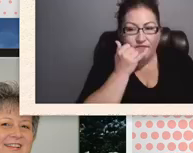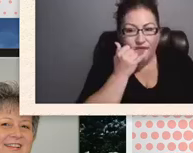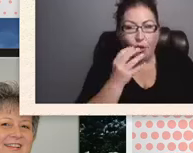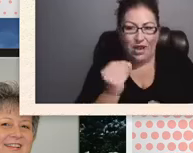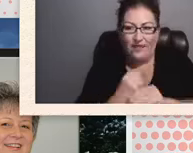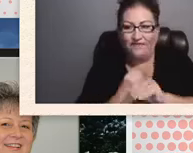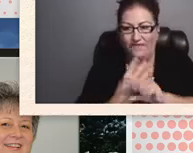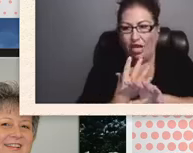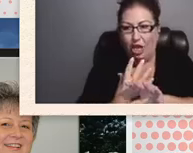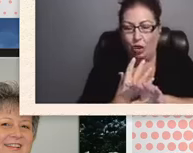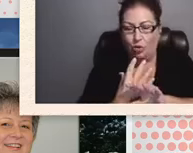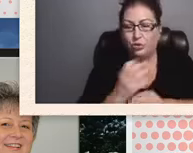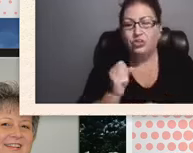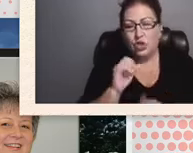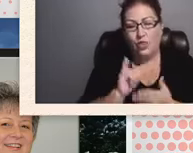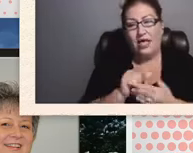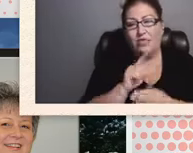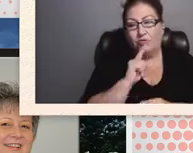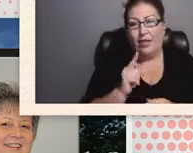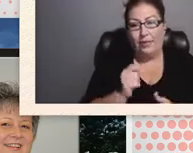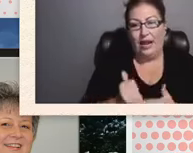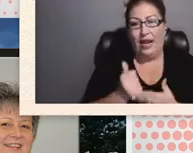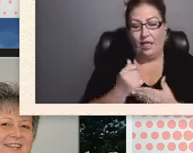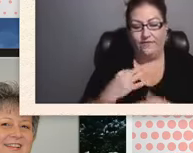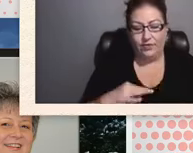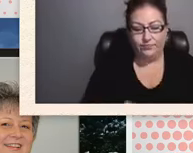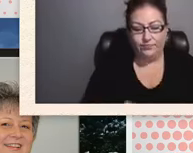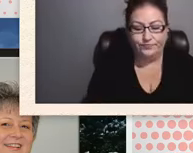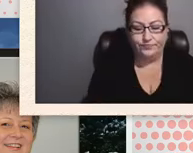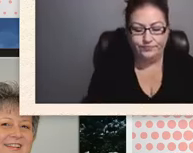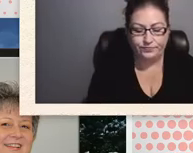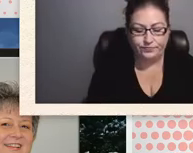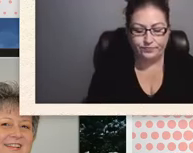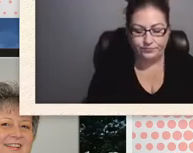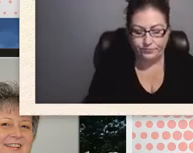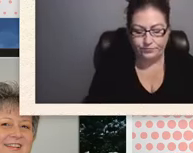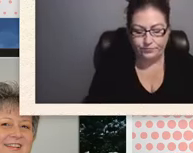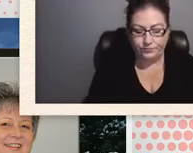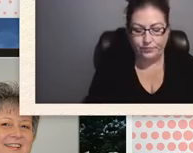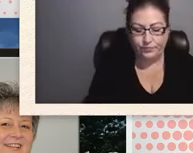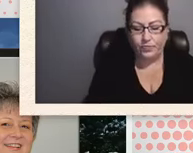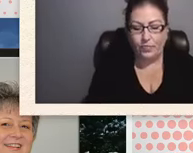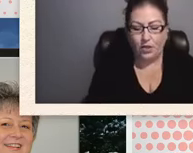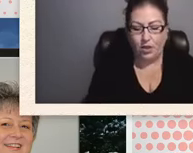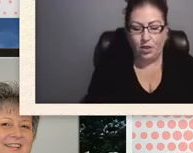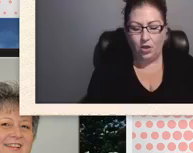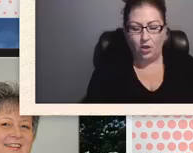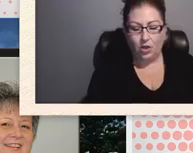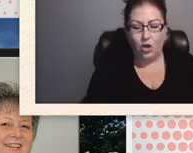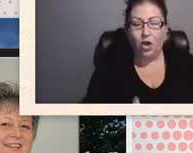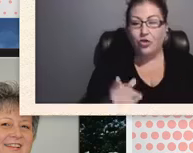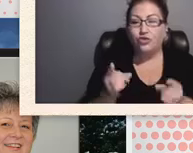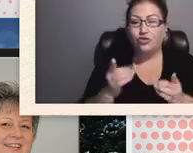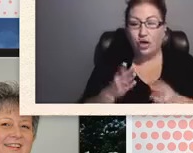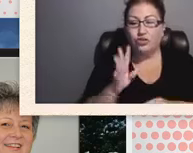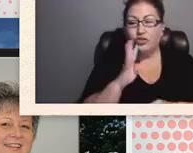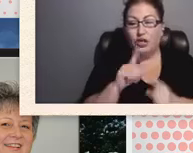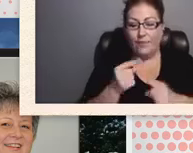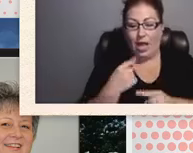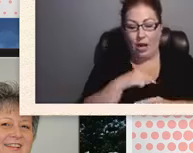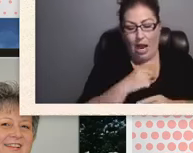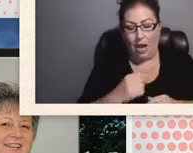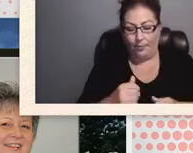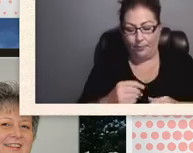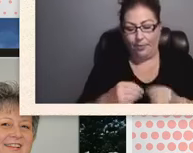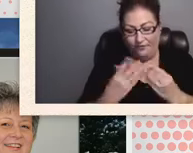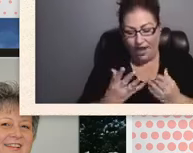So that has been very helpful as well. The director had talked about our providers and really how they've been